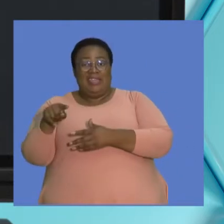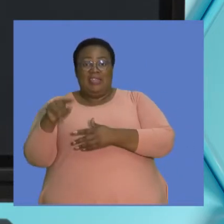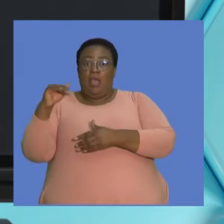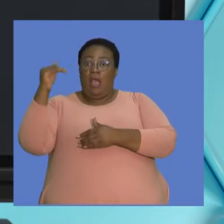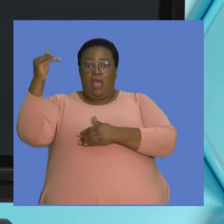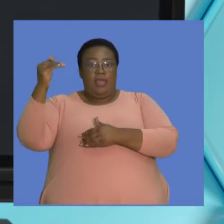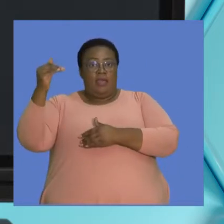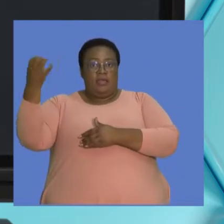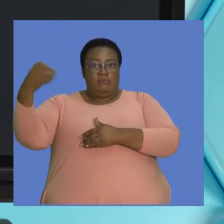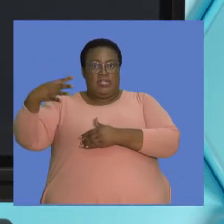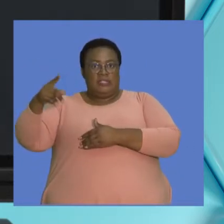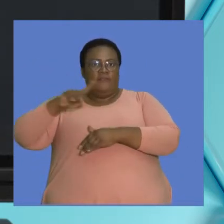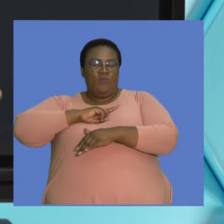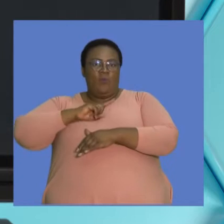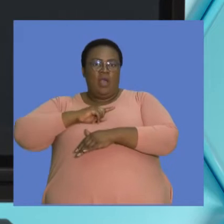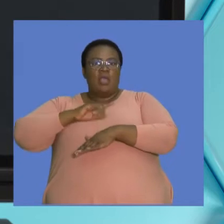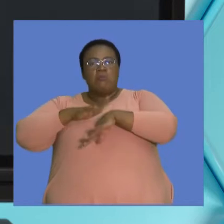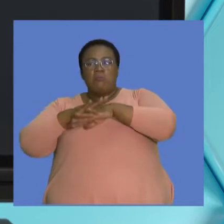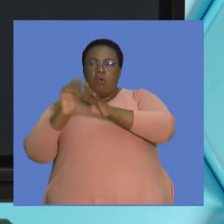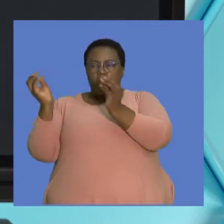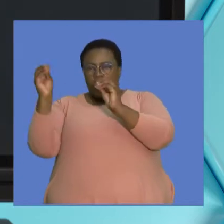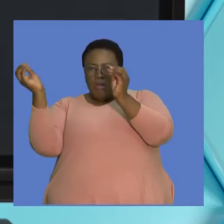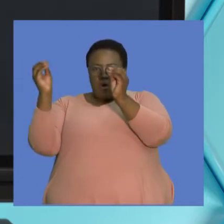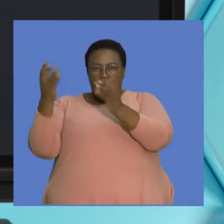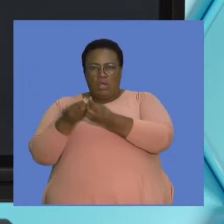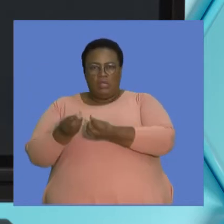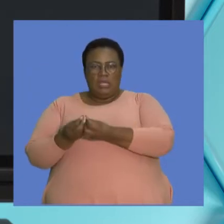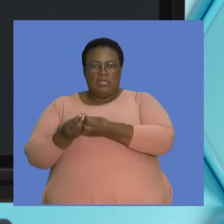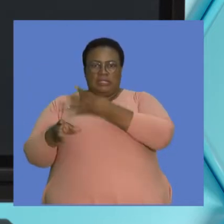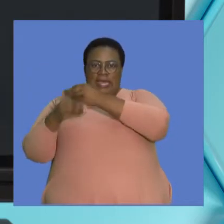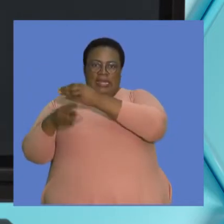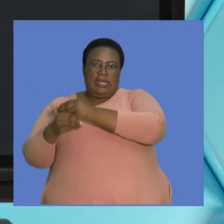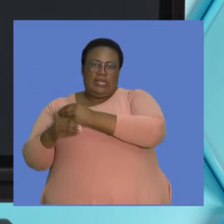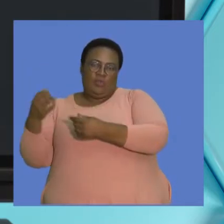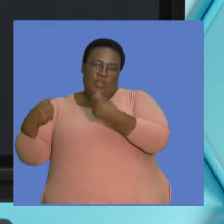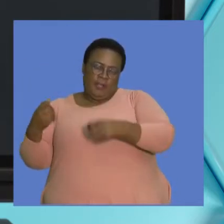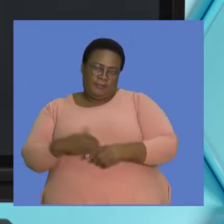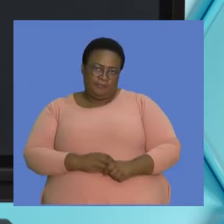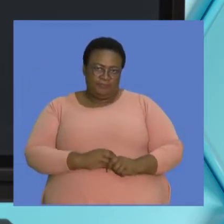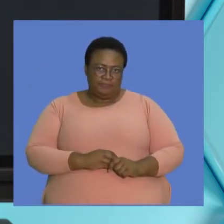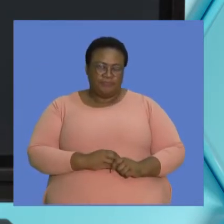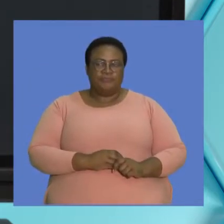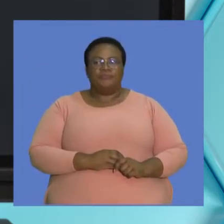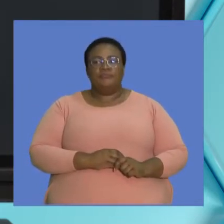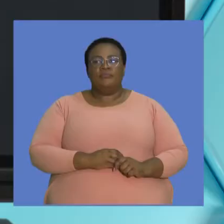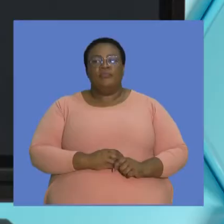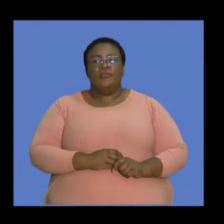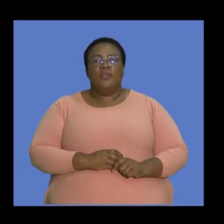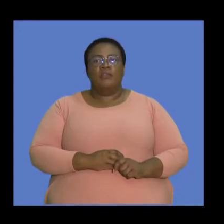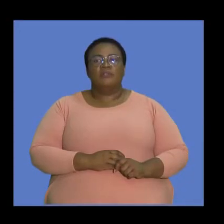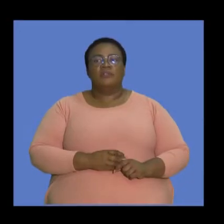higher price because it is modified or something like that. So those are just things you need to really be thinking about.